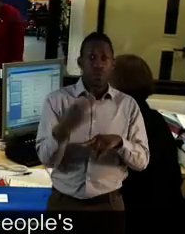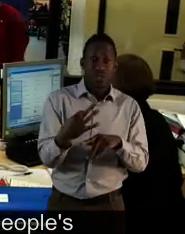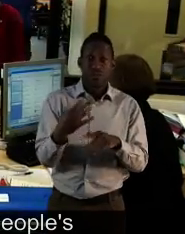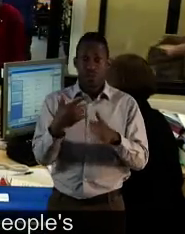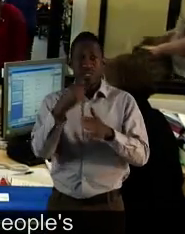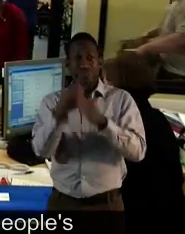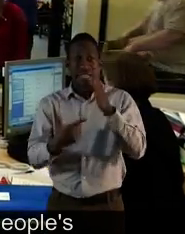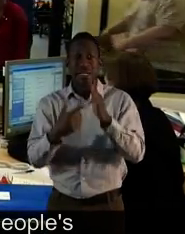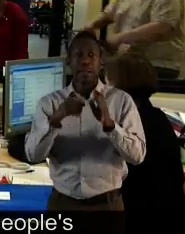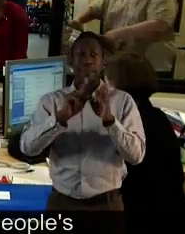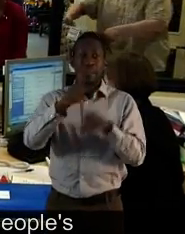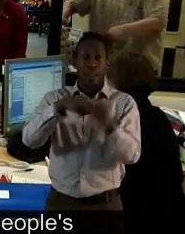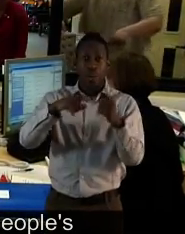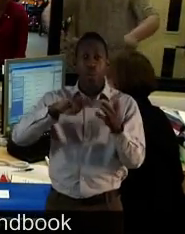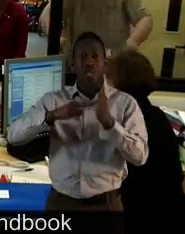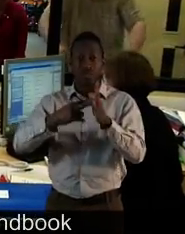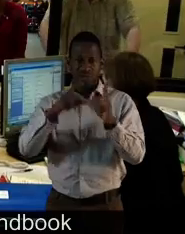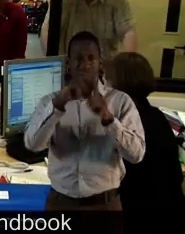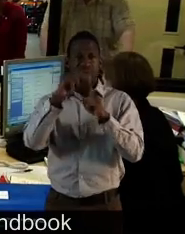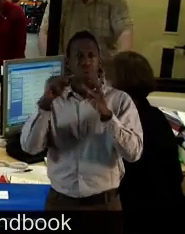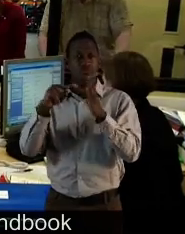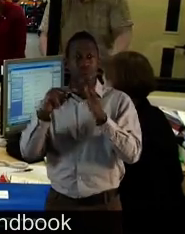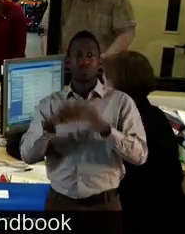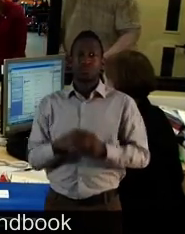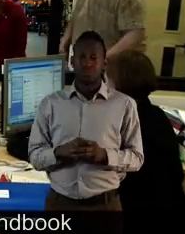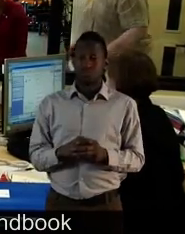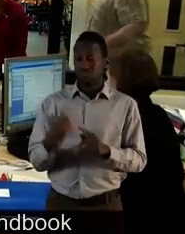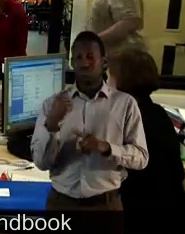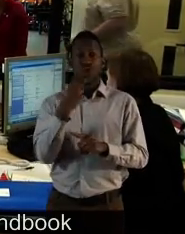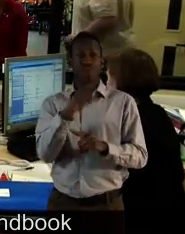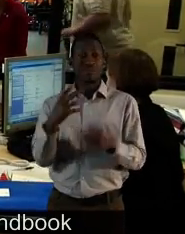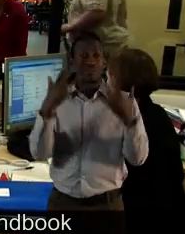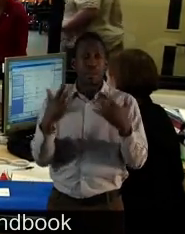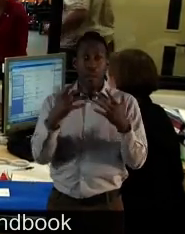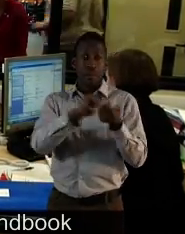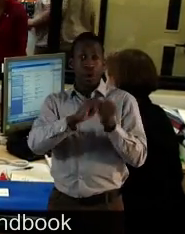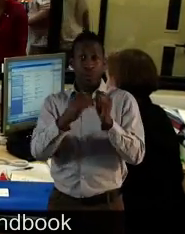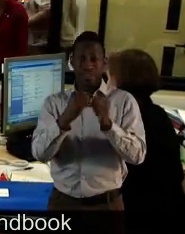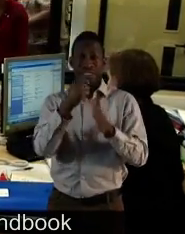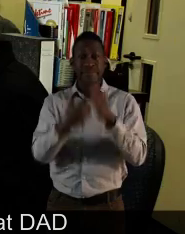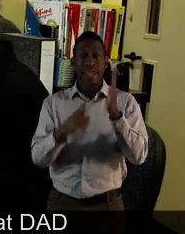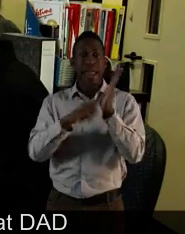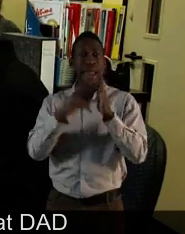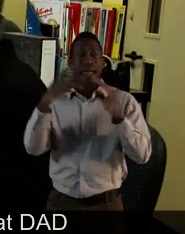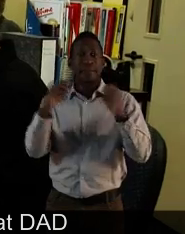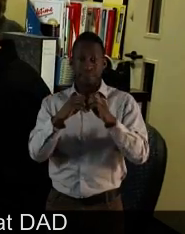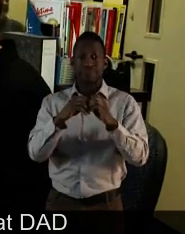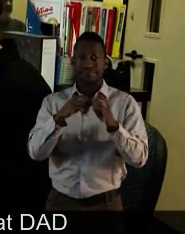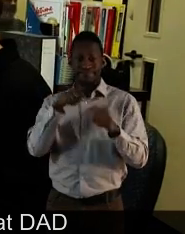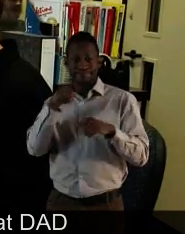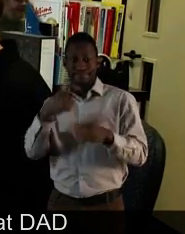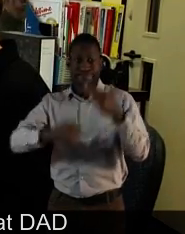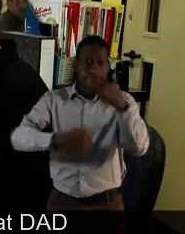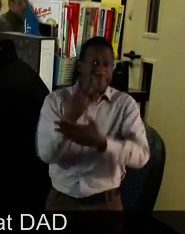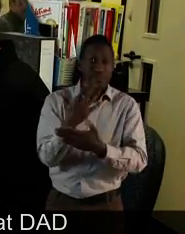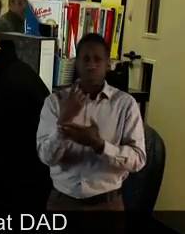In 2010, they developed an induction and training handbook in partnership with Disability Lib. Jane piloted